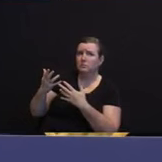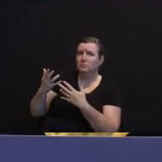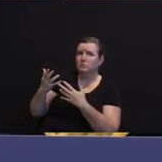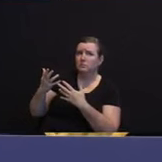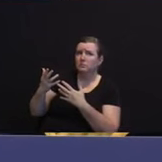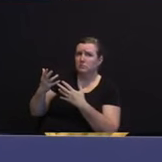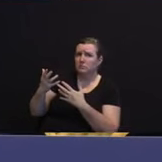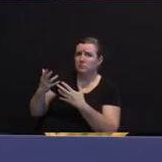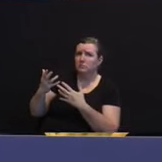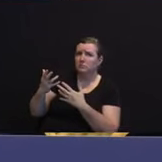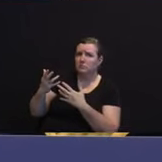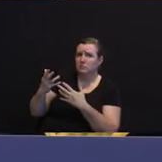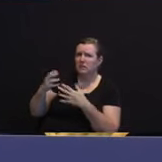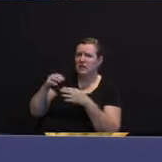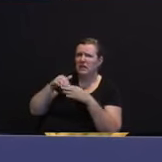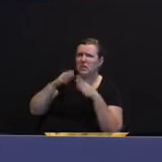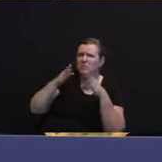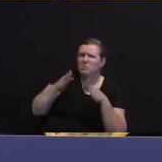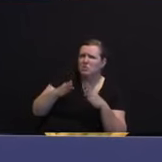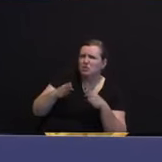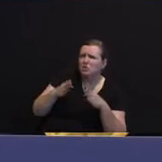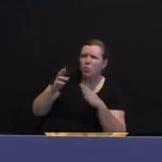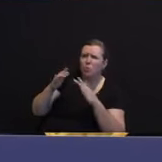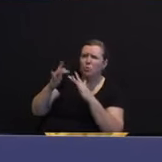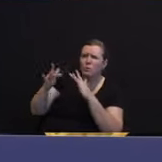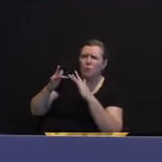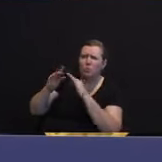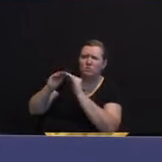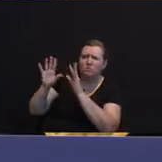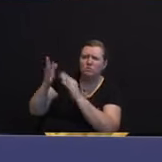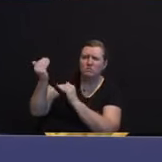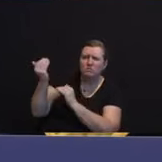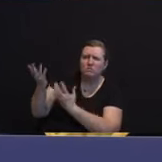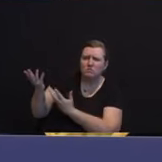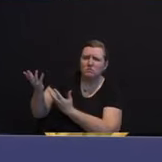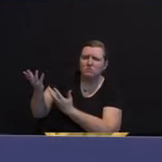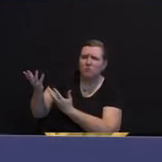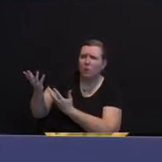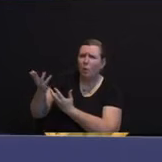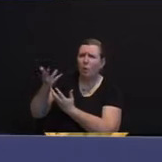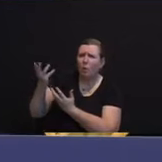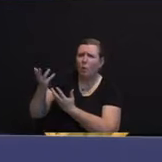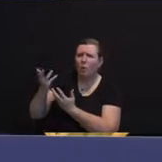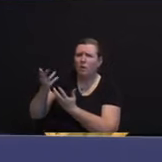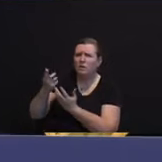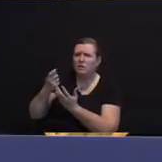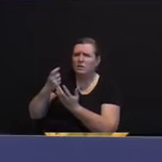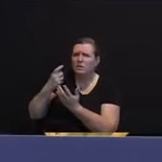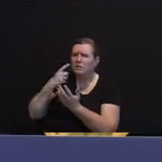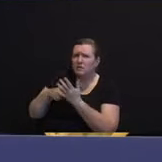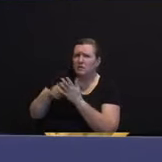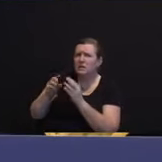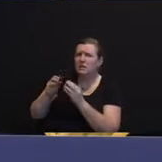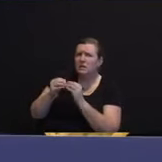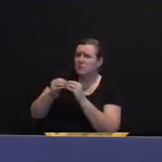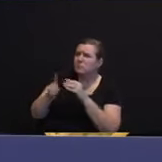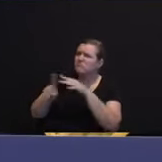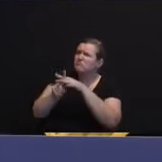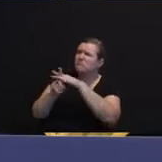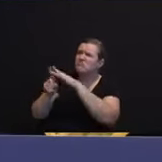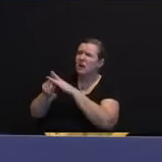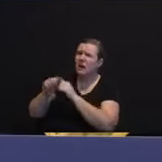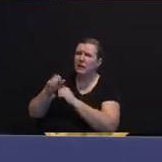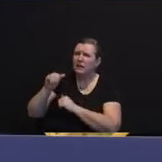district solely cites the rising number of cases in their area as justification? The regional risk matrix